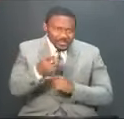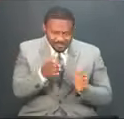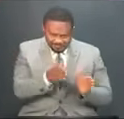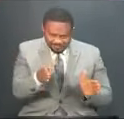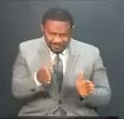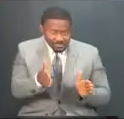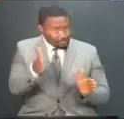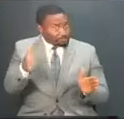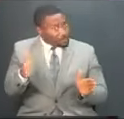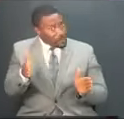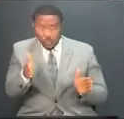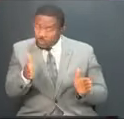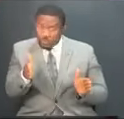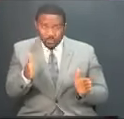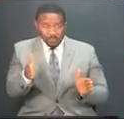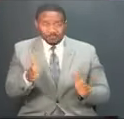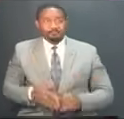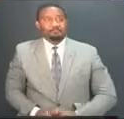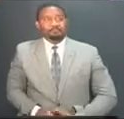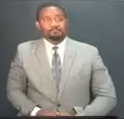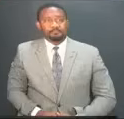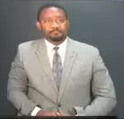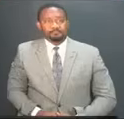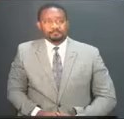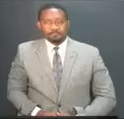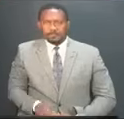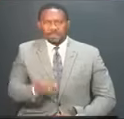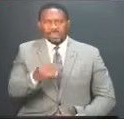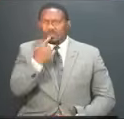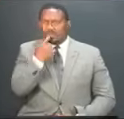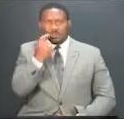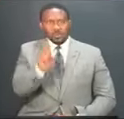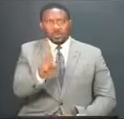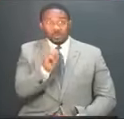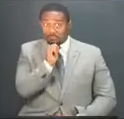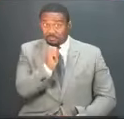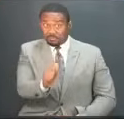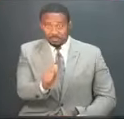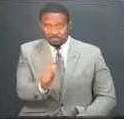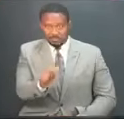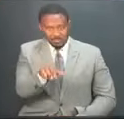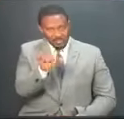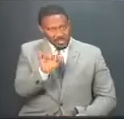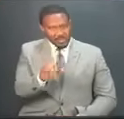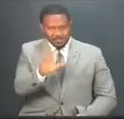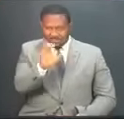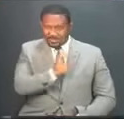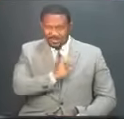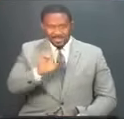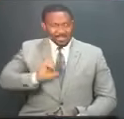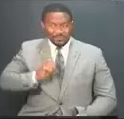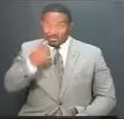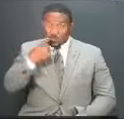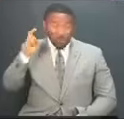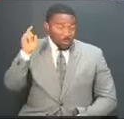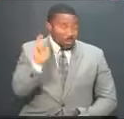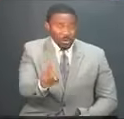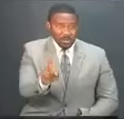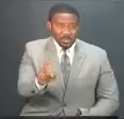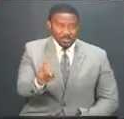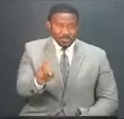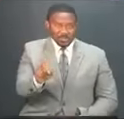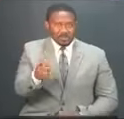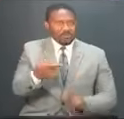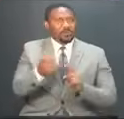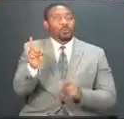order. Honorable members, this is not a declaratory order. It is an executive order that was delivered by the High